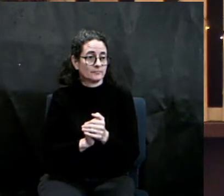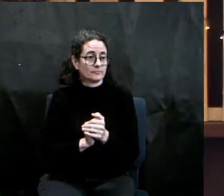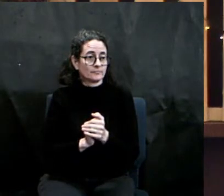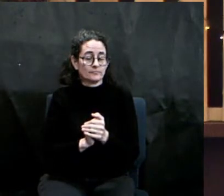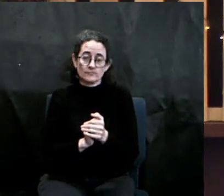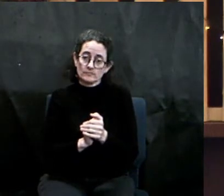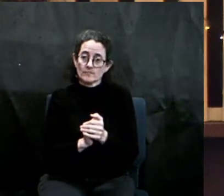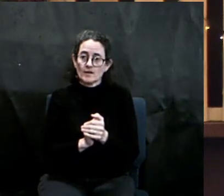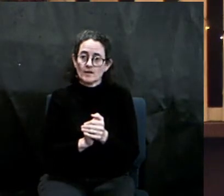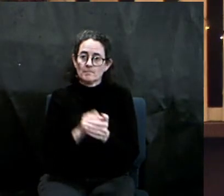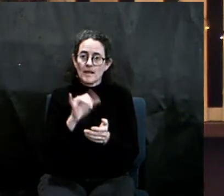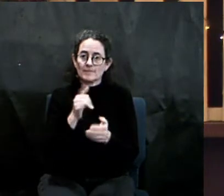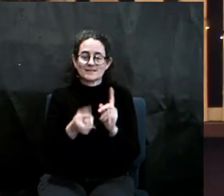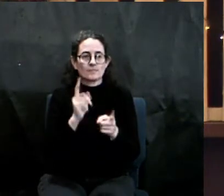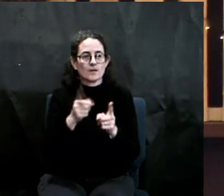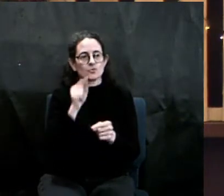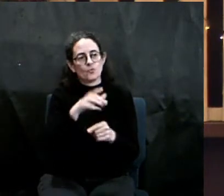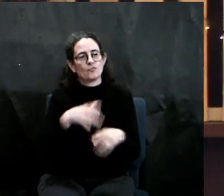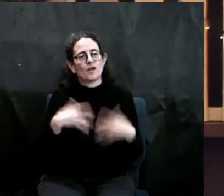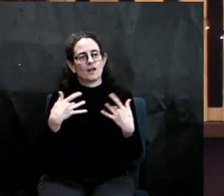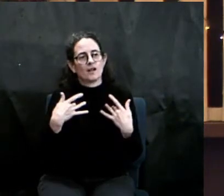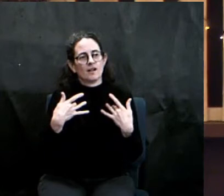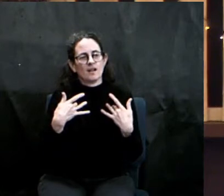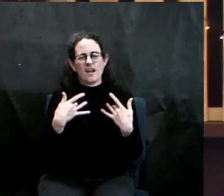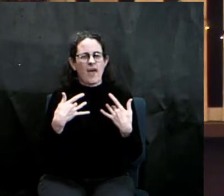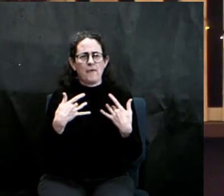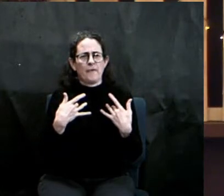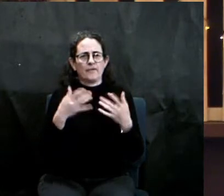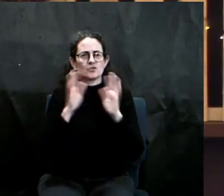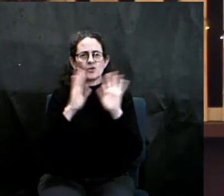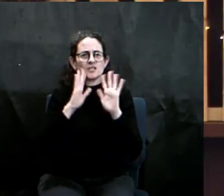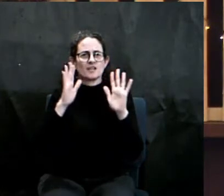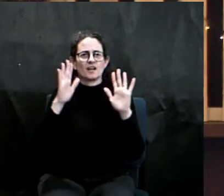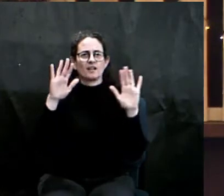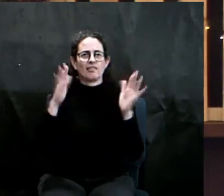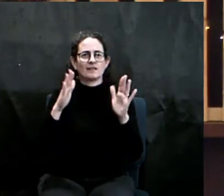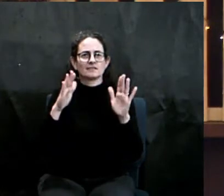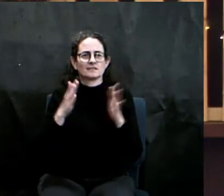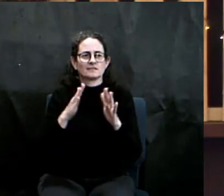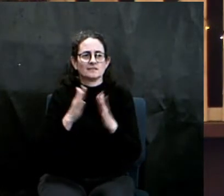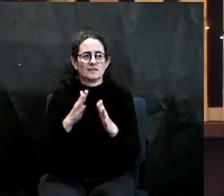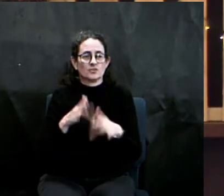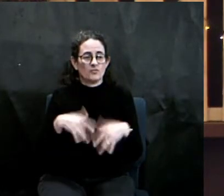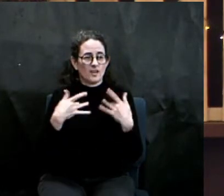Perhaps sometimes you feel like the church is in decline. Do you ever feel that?